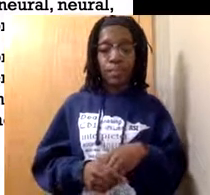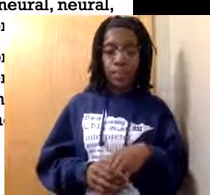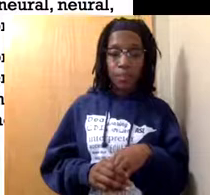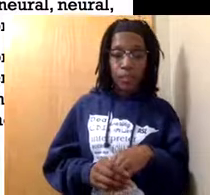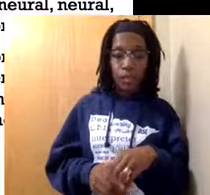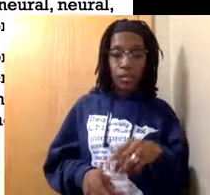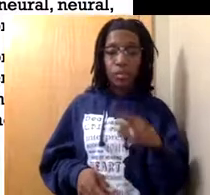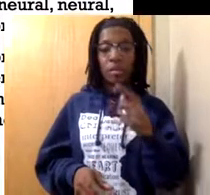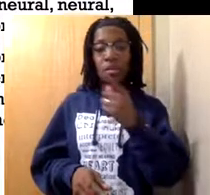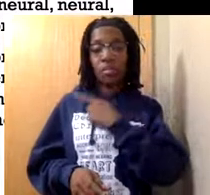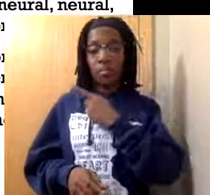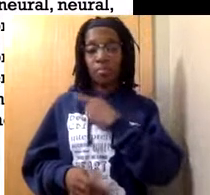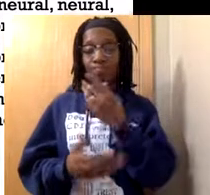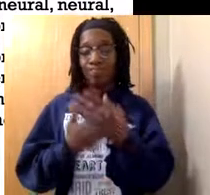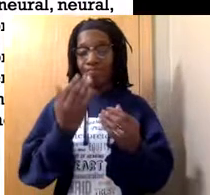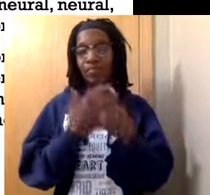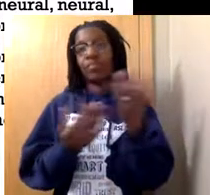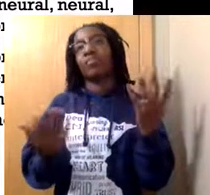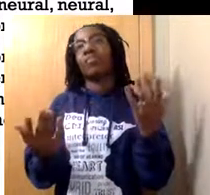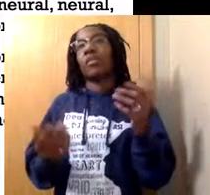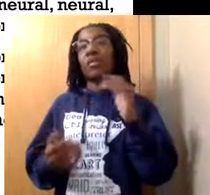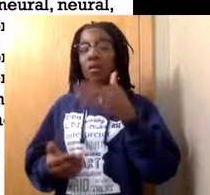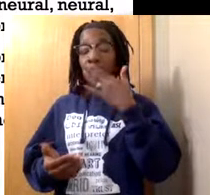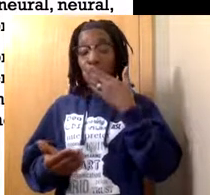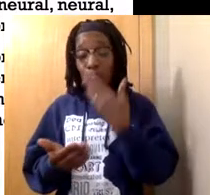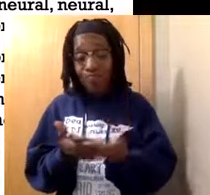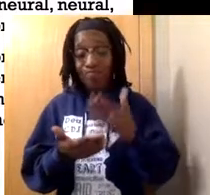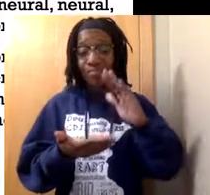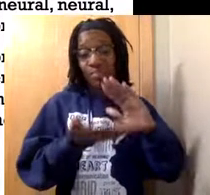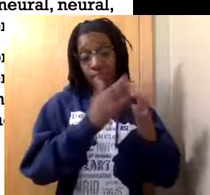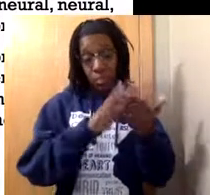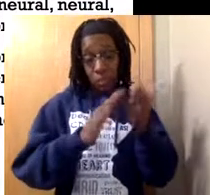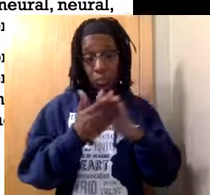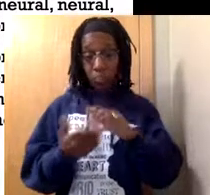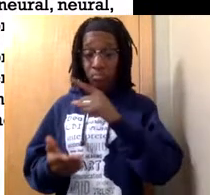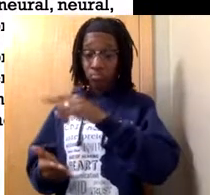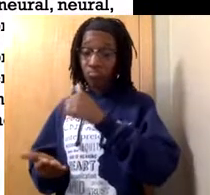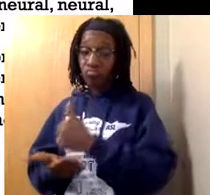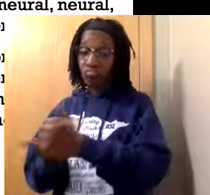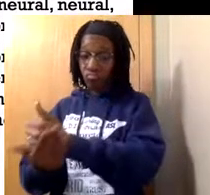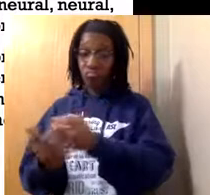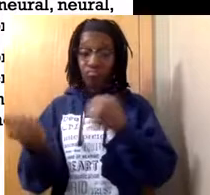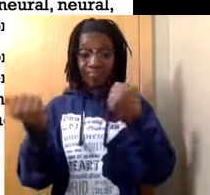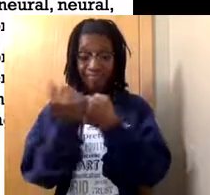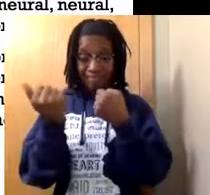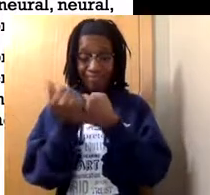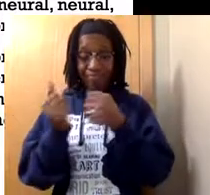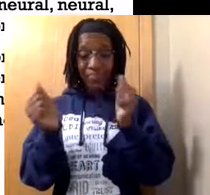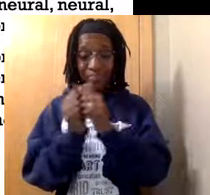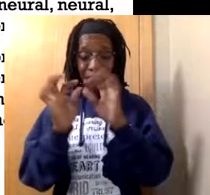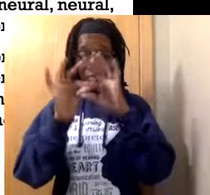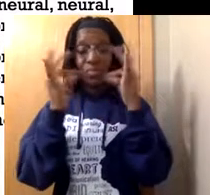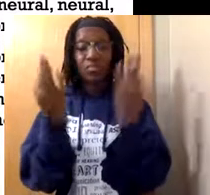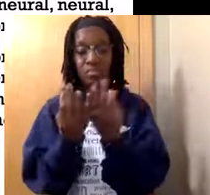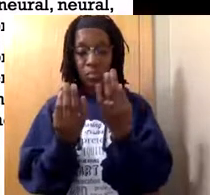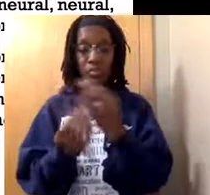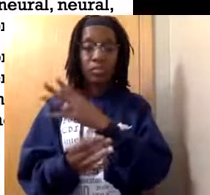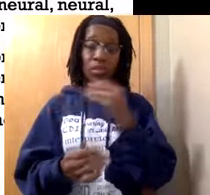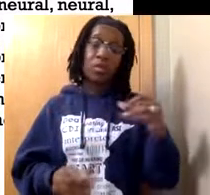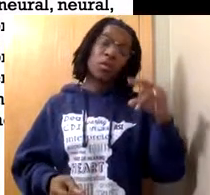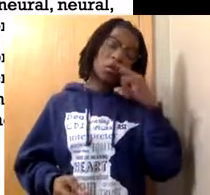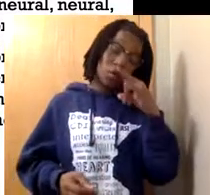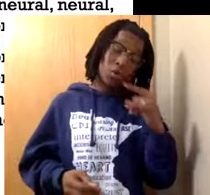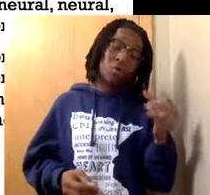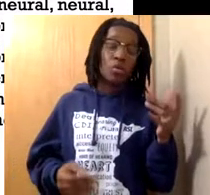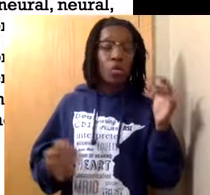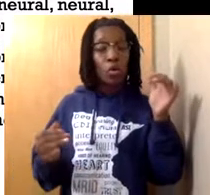The Minnesota Hands and Voices are an awesome, good community that also help and assist with families and children who